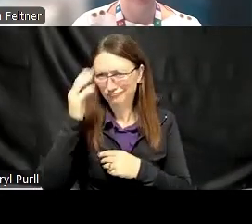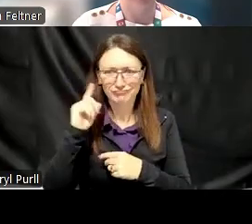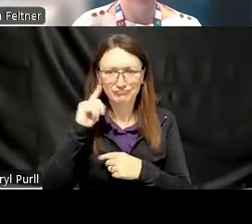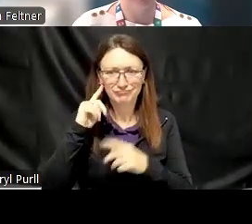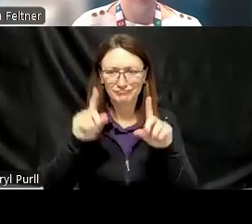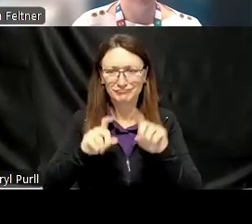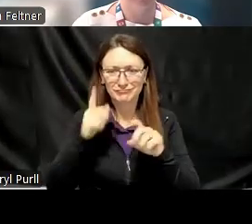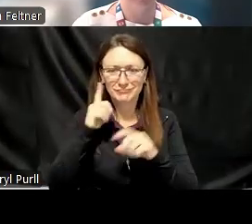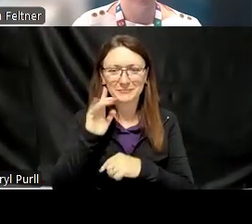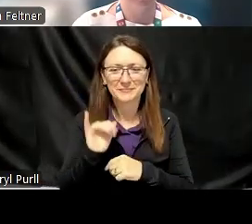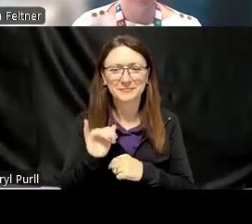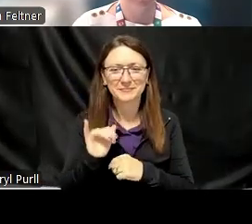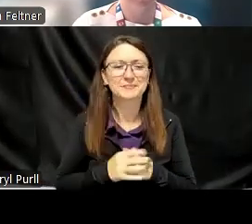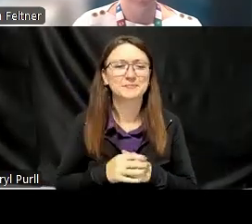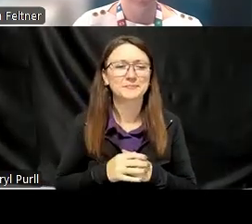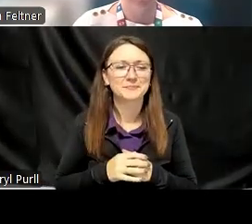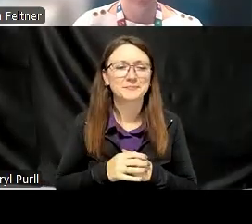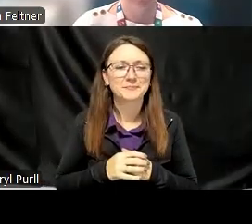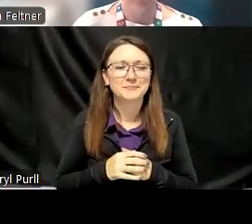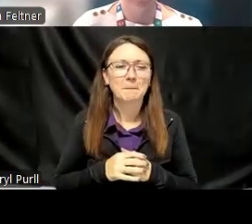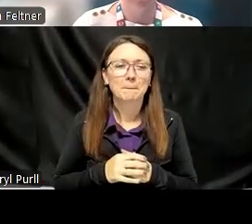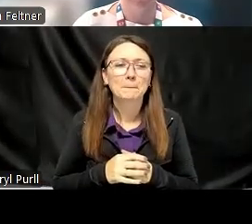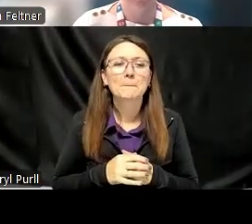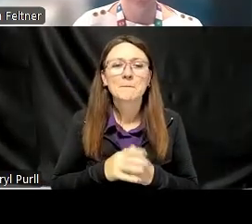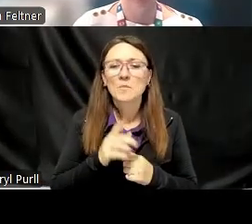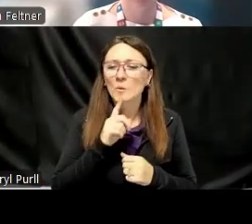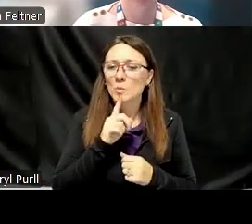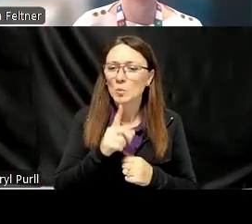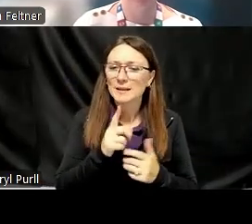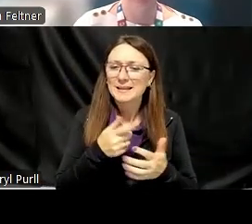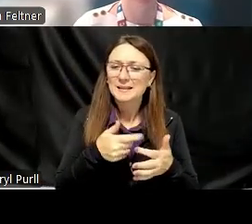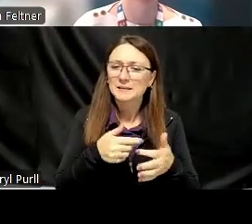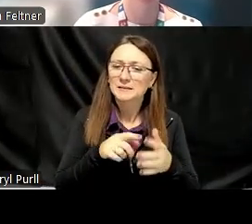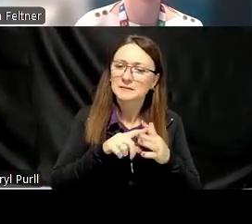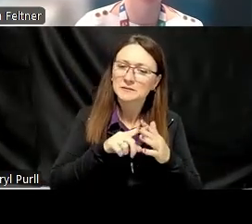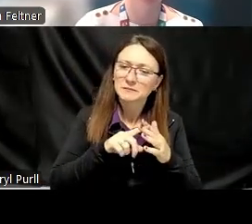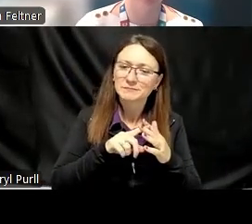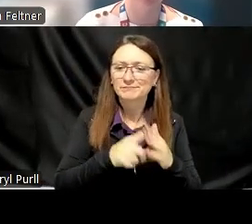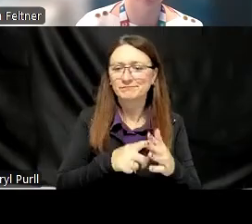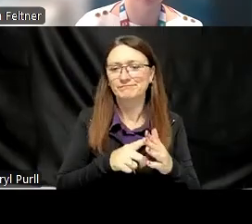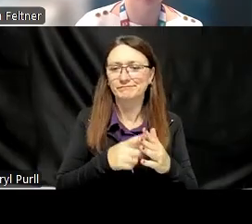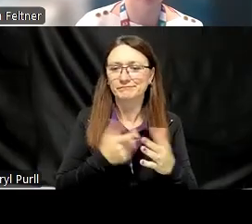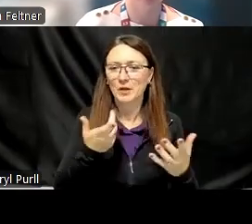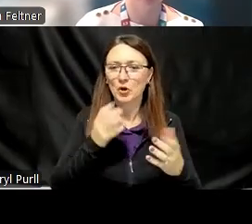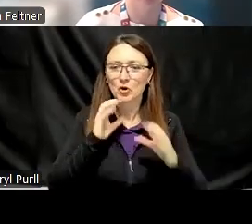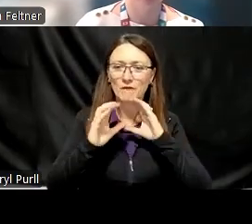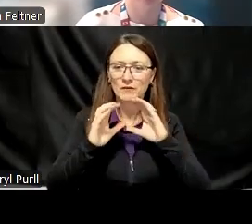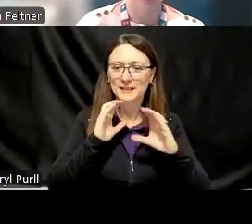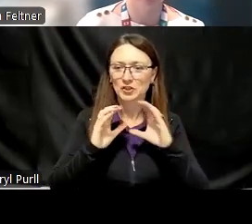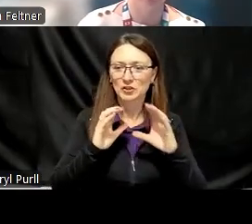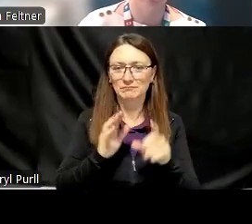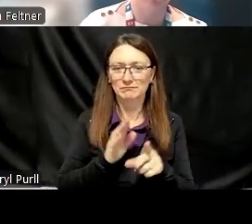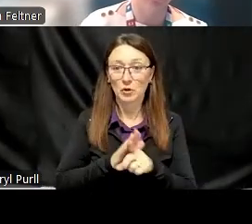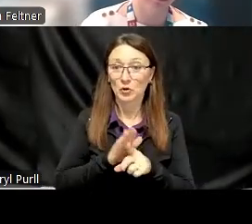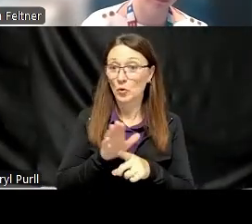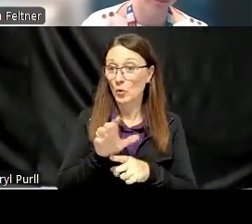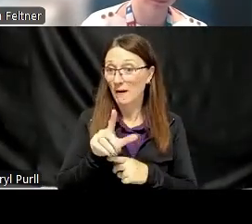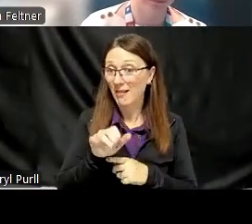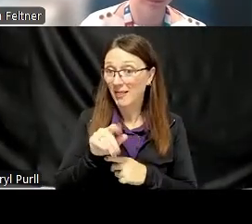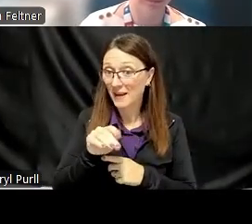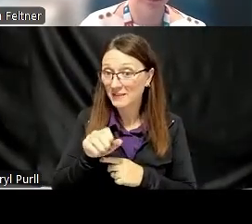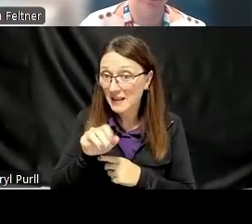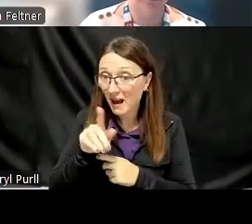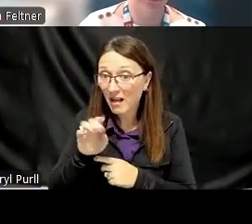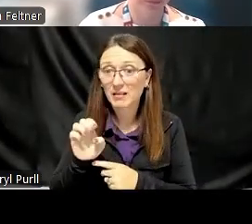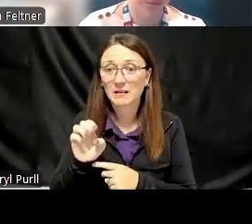um, ideally it starts with a conversation about your lifestyles, any concerns that you